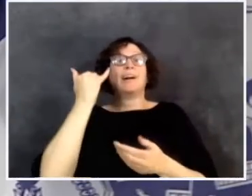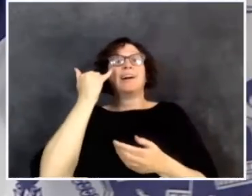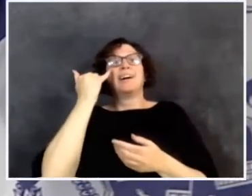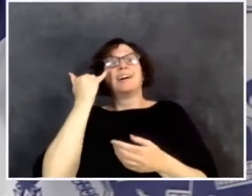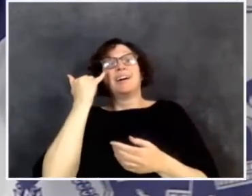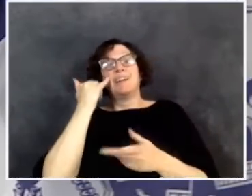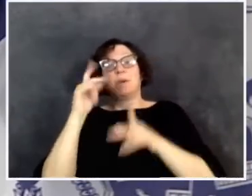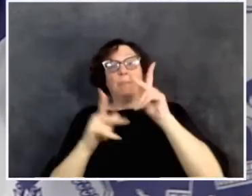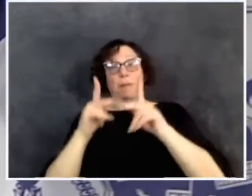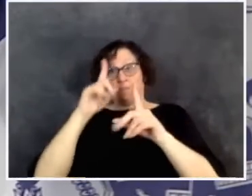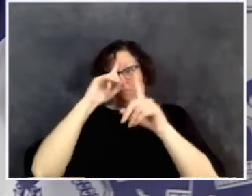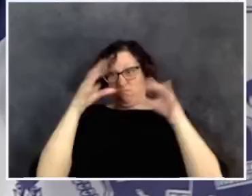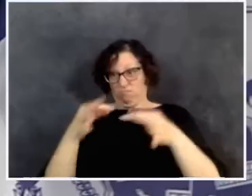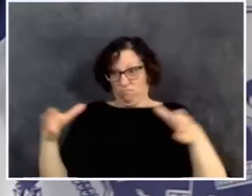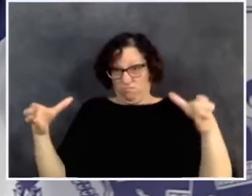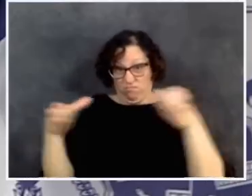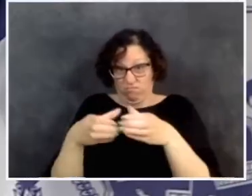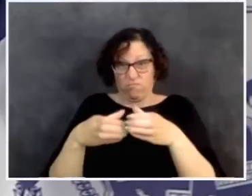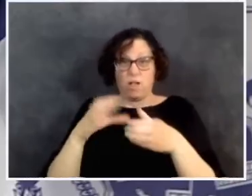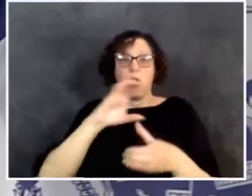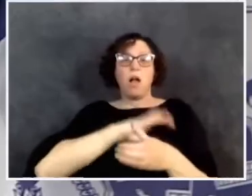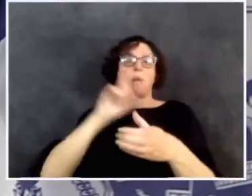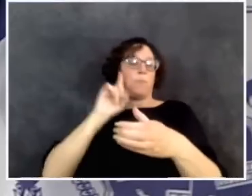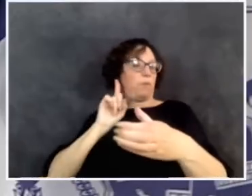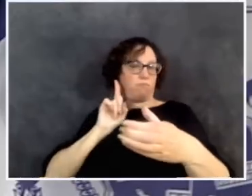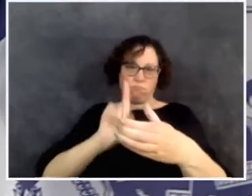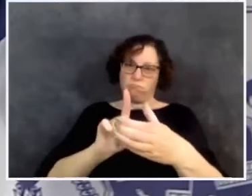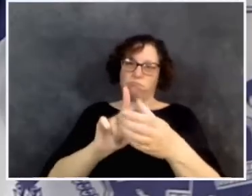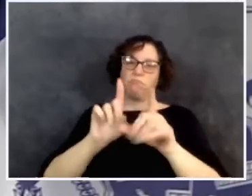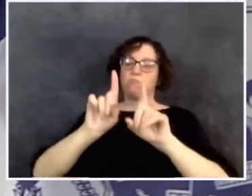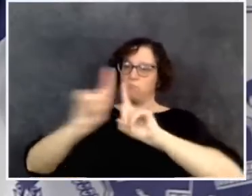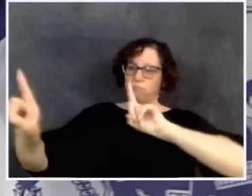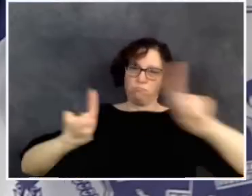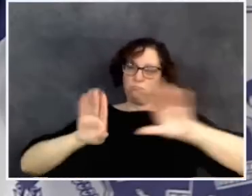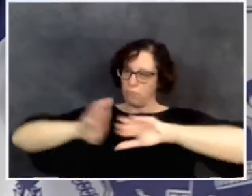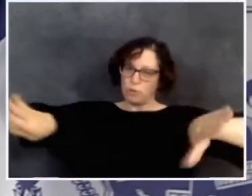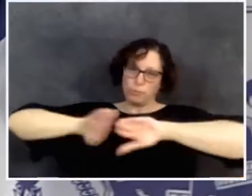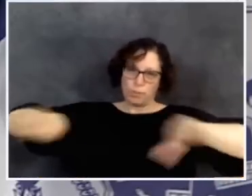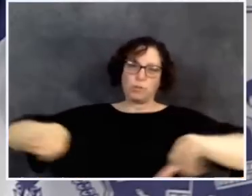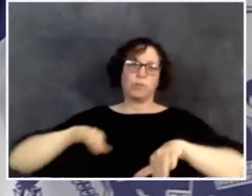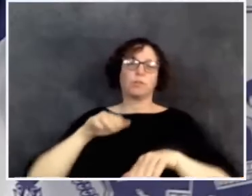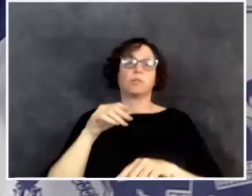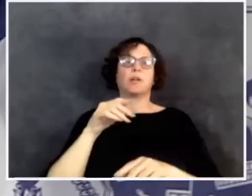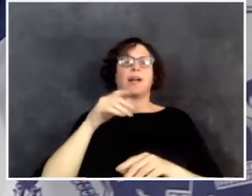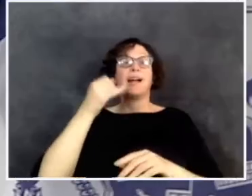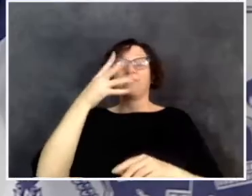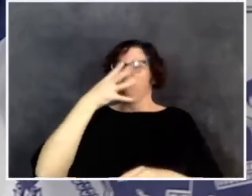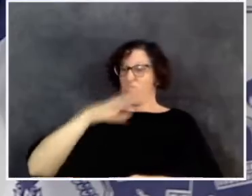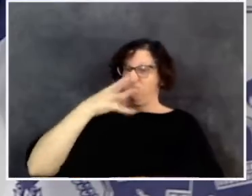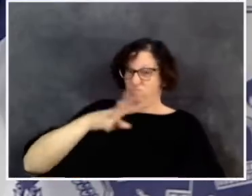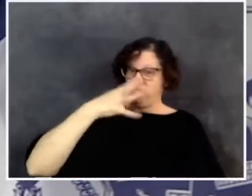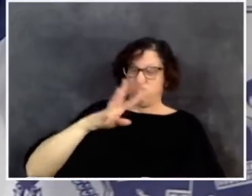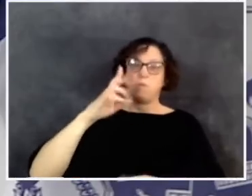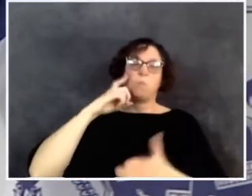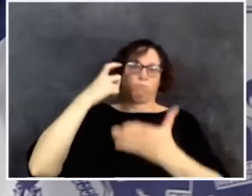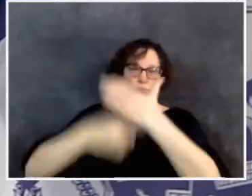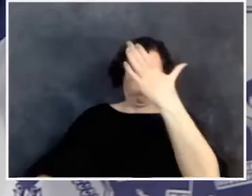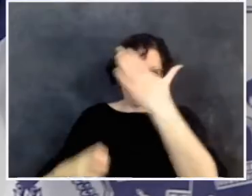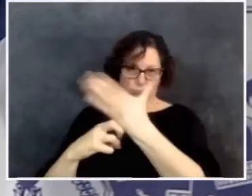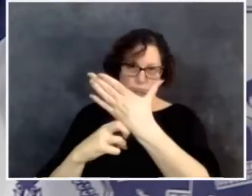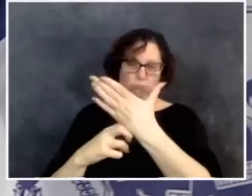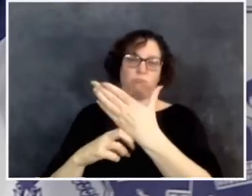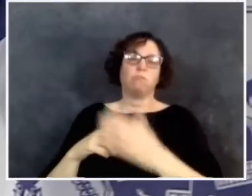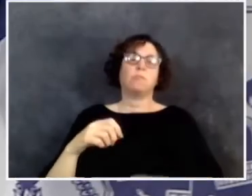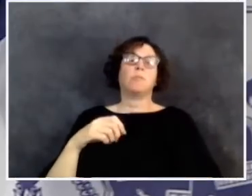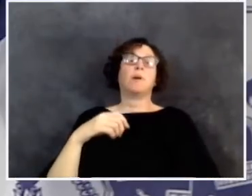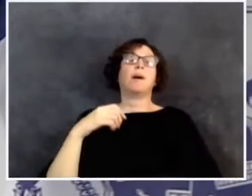would only be used if there was tremendous resistance. Of course, there can be arrests. I've had this conversation with Commissioner Shea overtly. He agrees, we